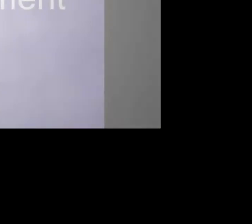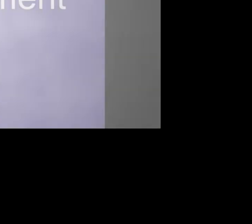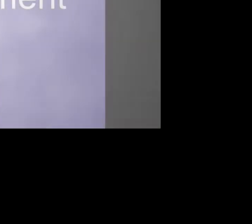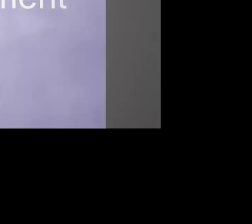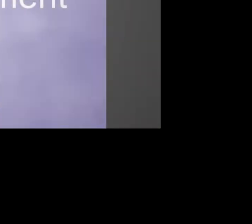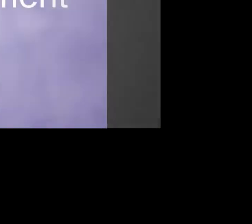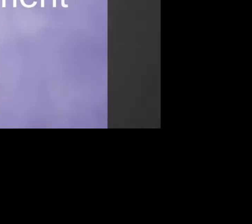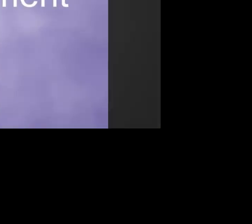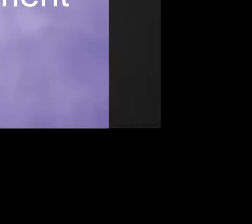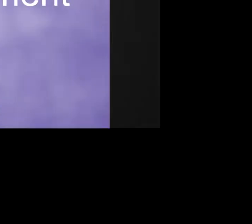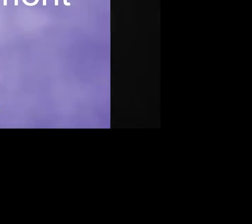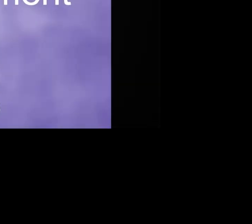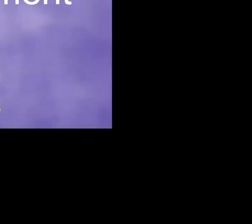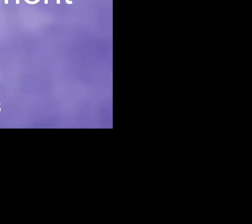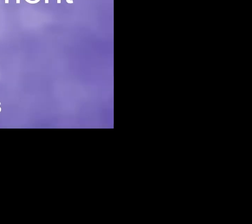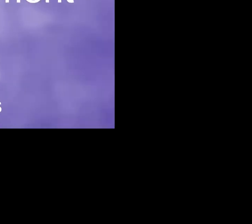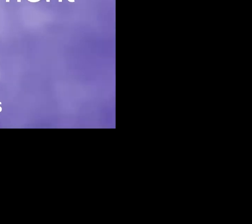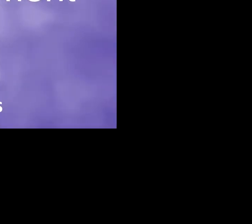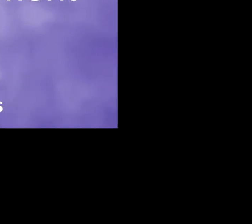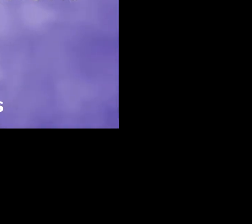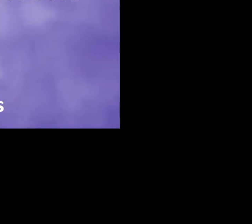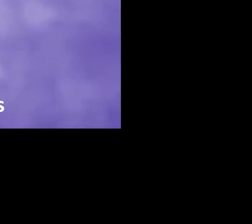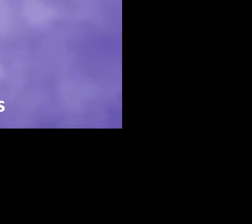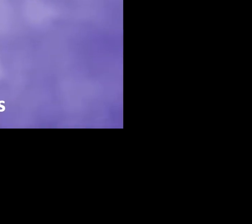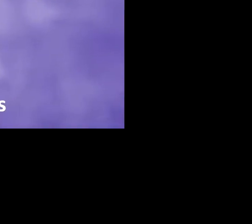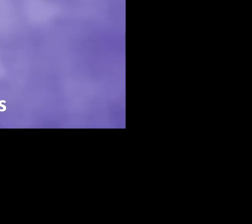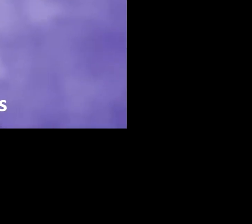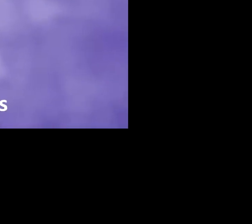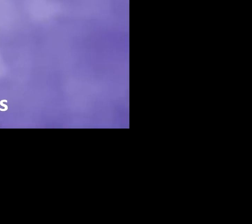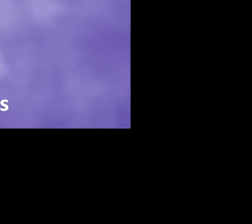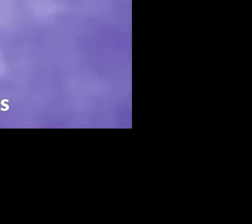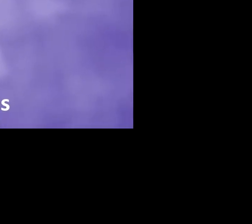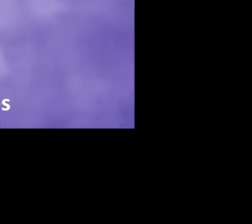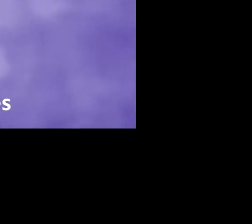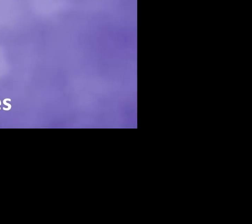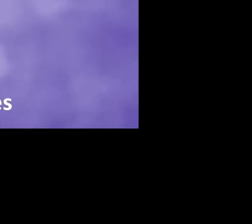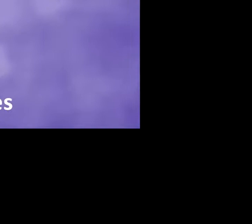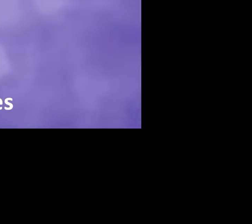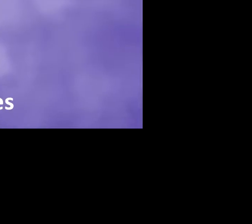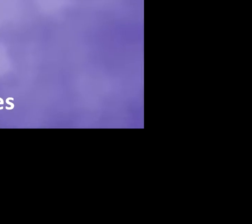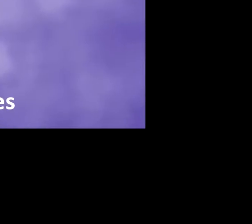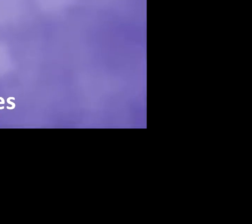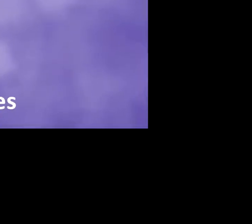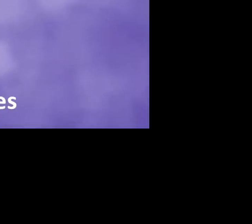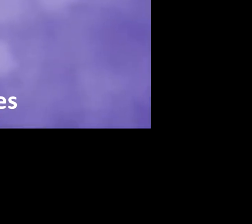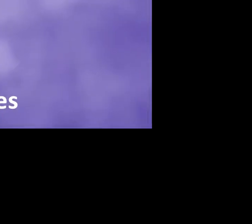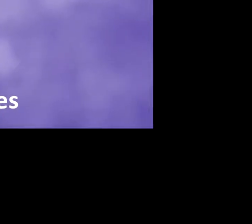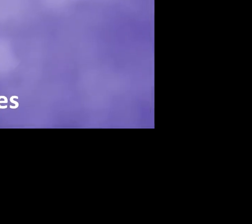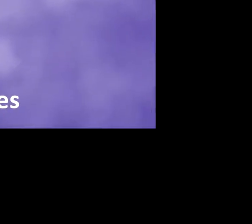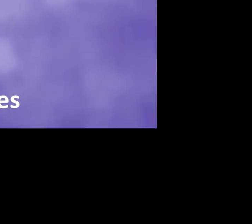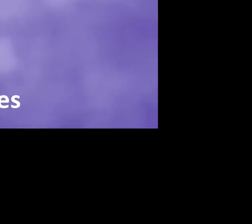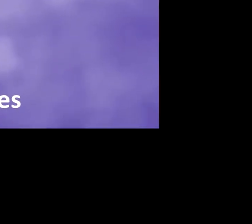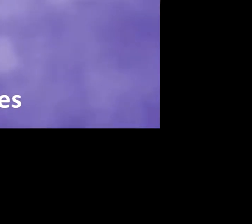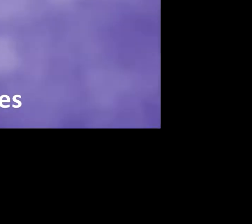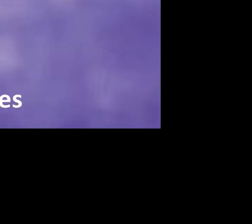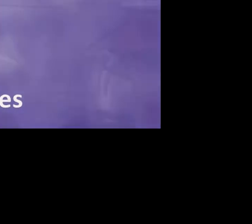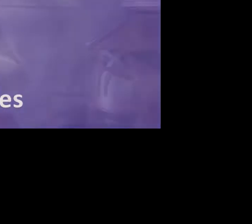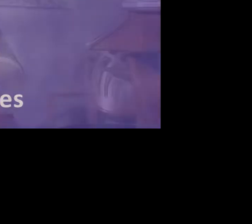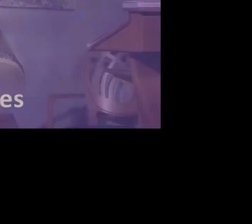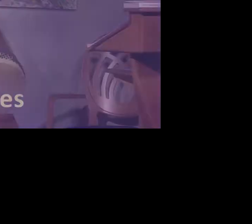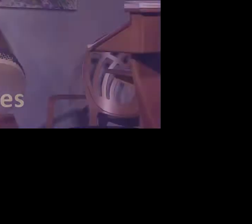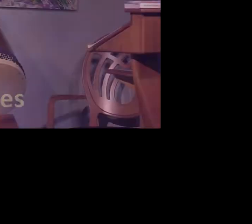Something about those drums, something about drumming, something about so amazing. Feel that psychic